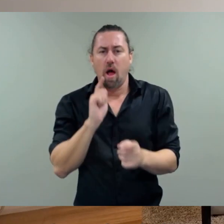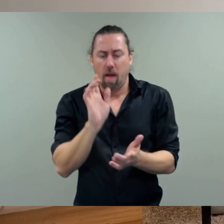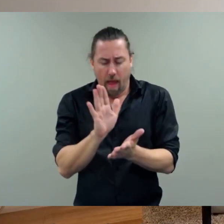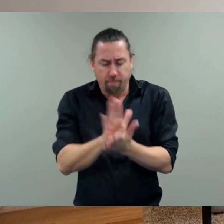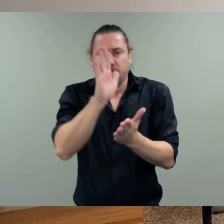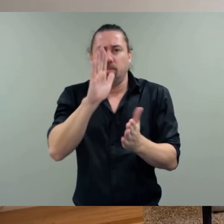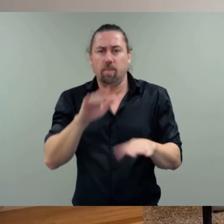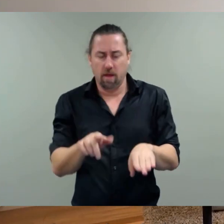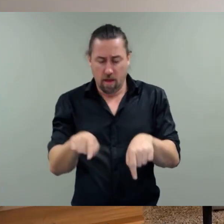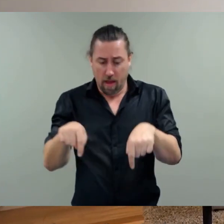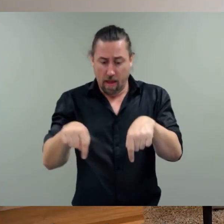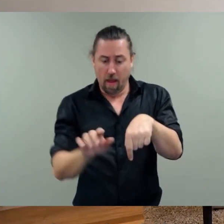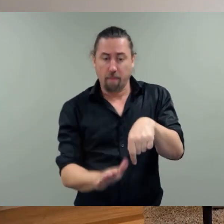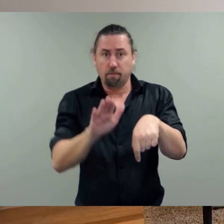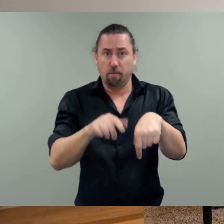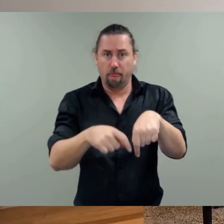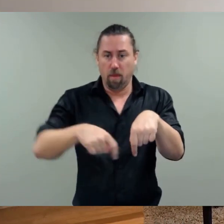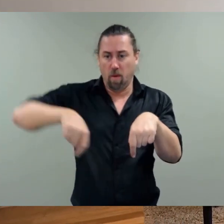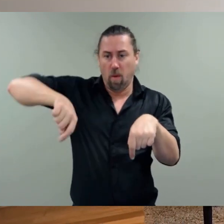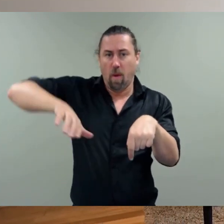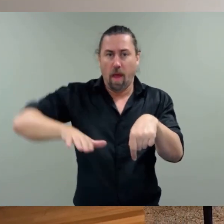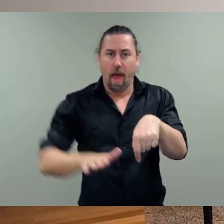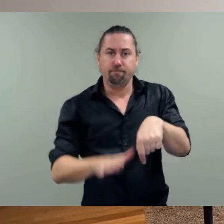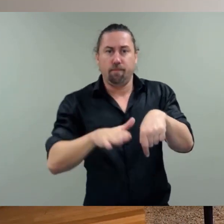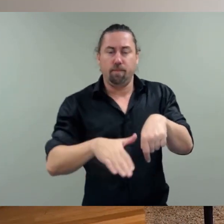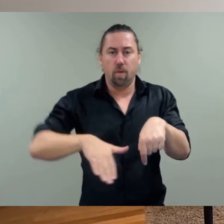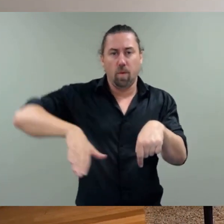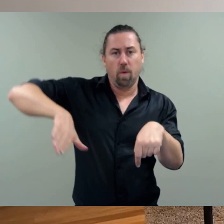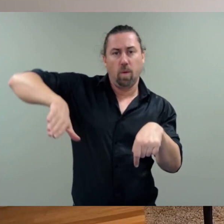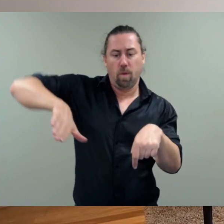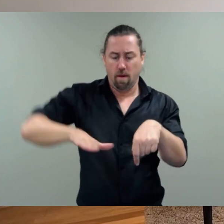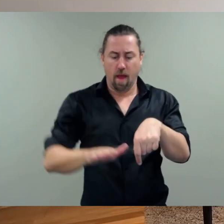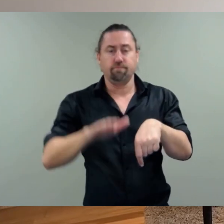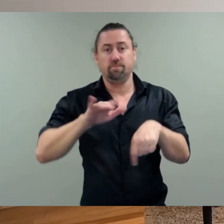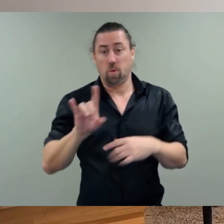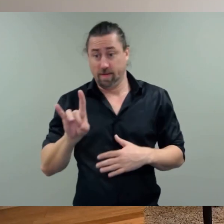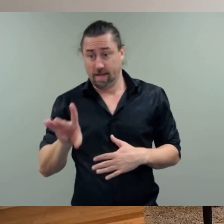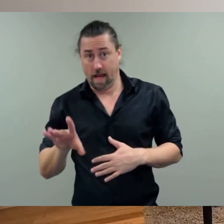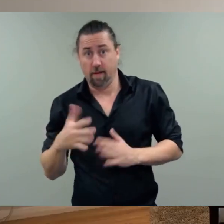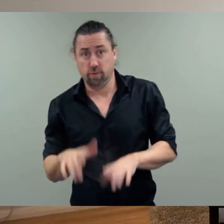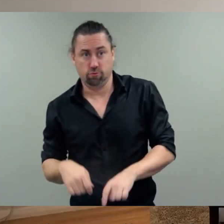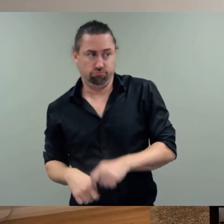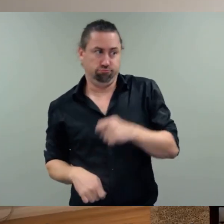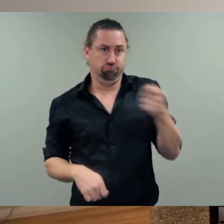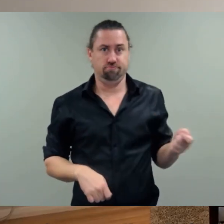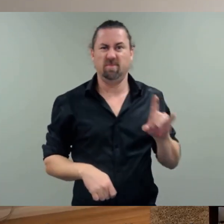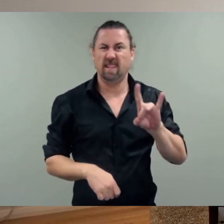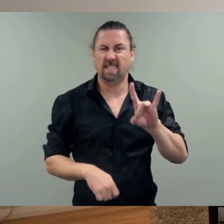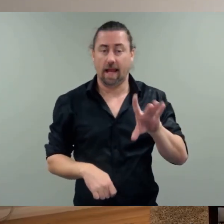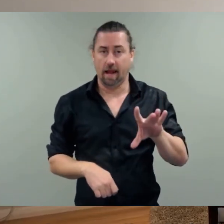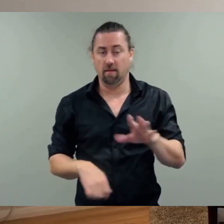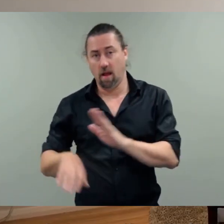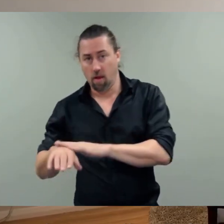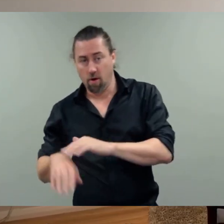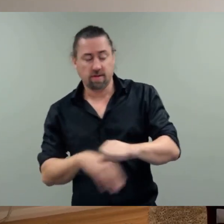tapping your heel to the floor. We're going to repeat this 10 times on our right side, then we'll switch over to perform